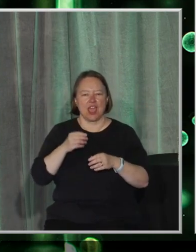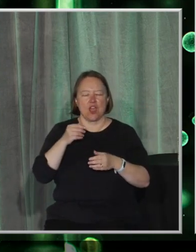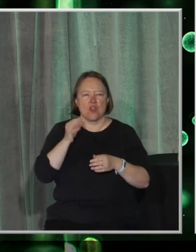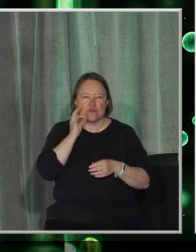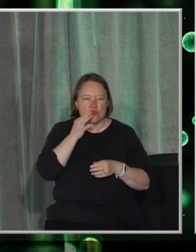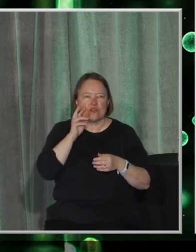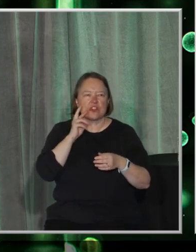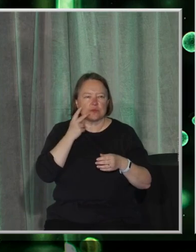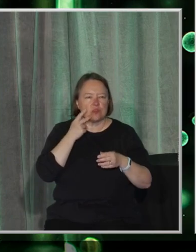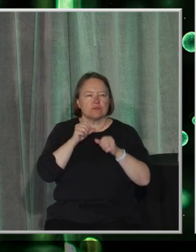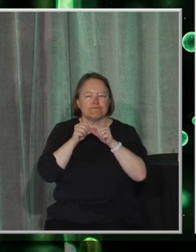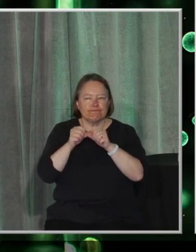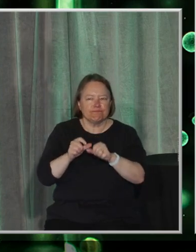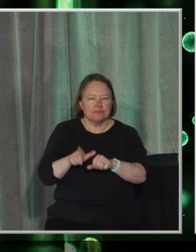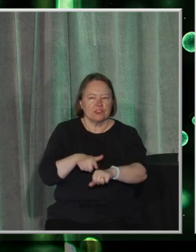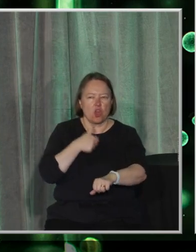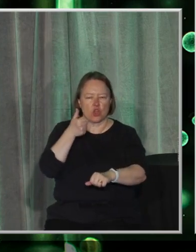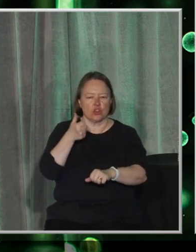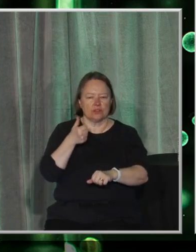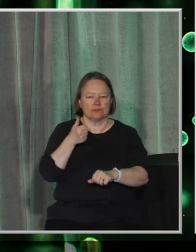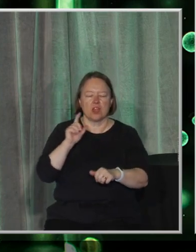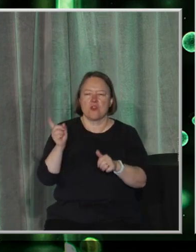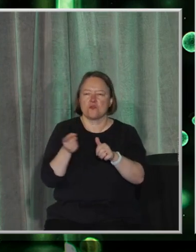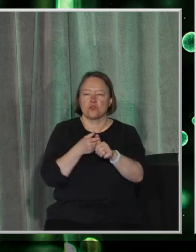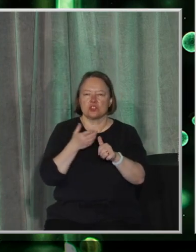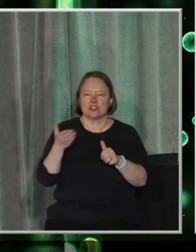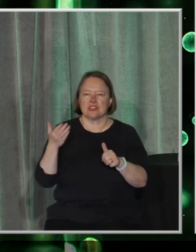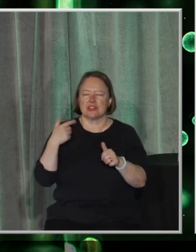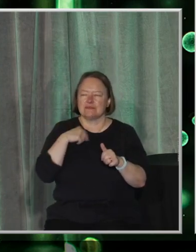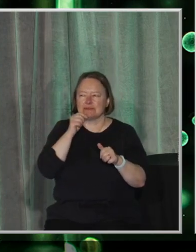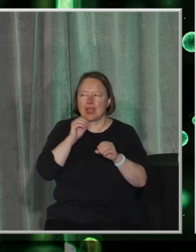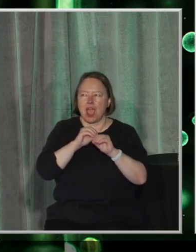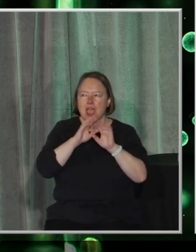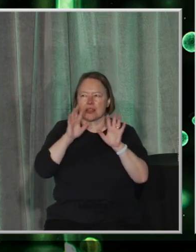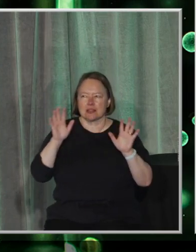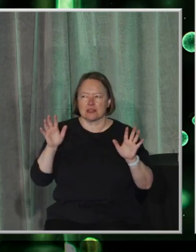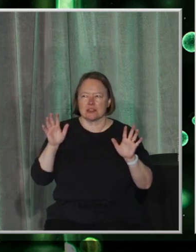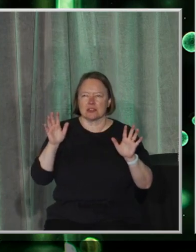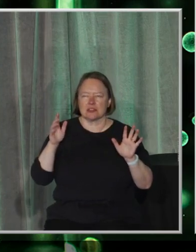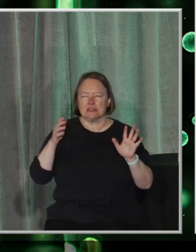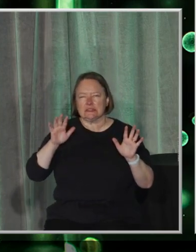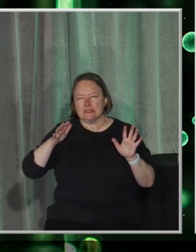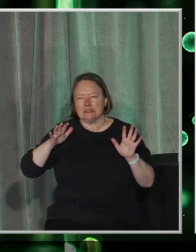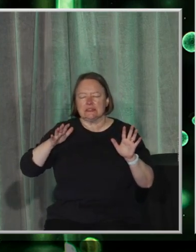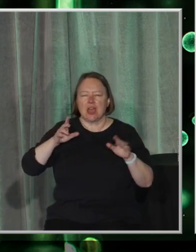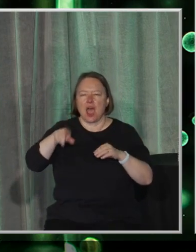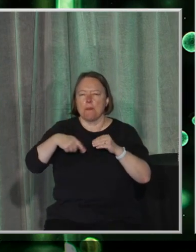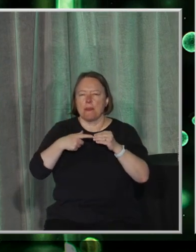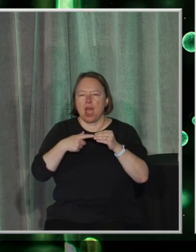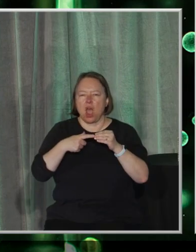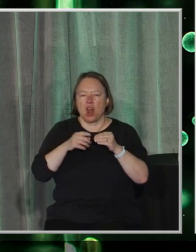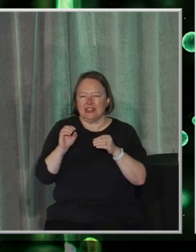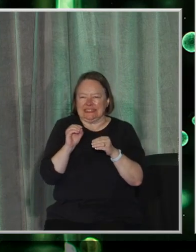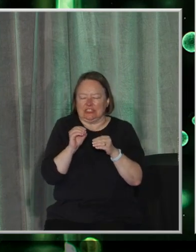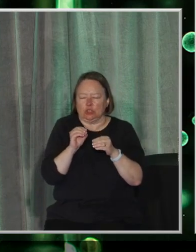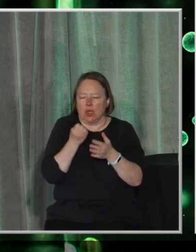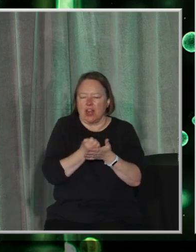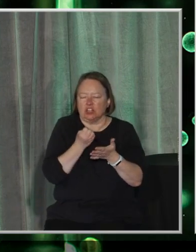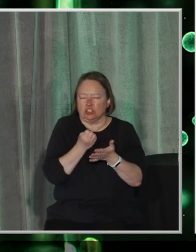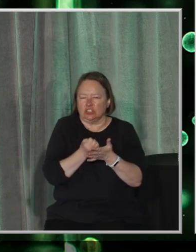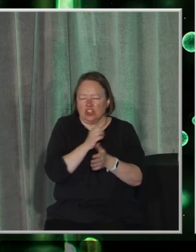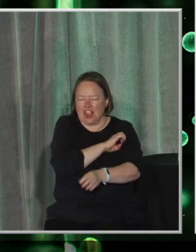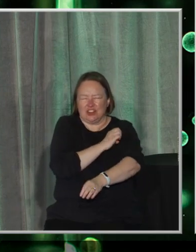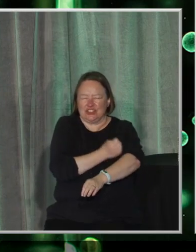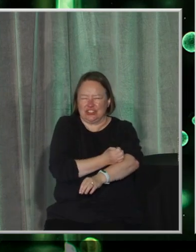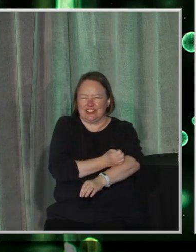vegetables. A couple of things first that were unclear about. We were a bit unclear about the zero energy claim that